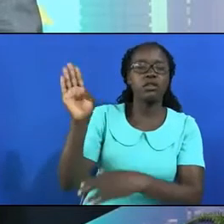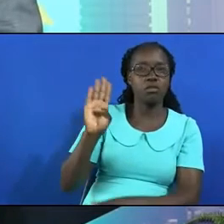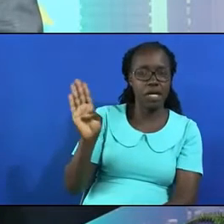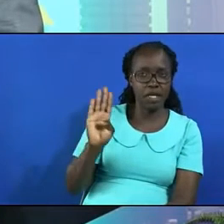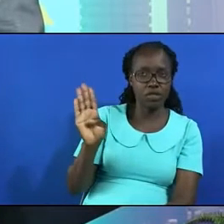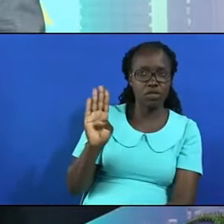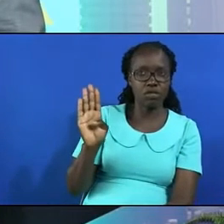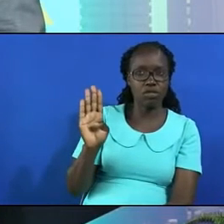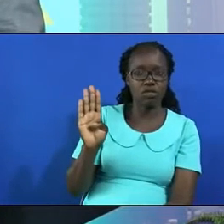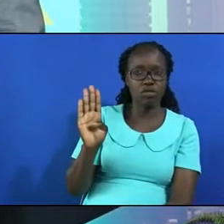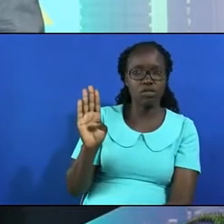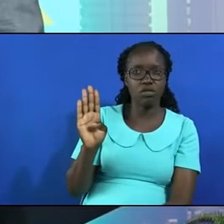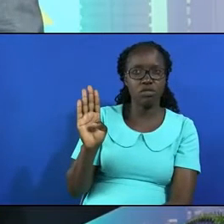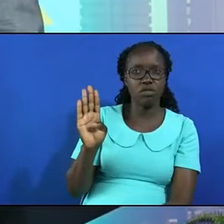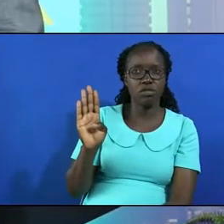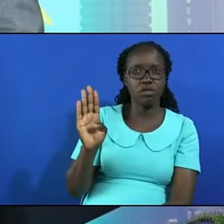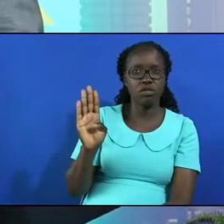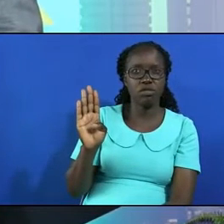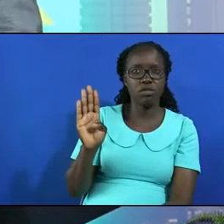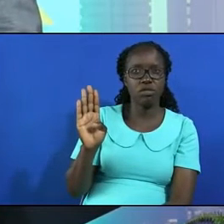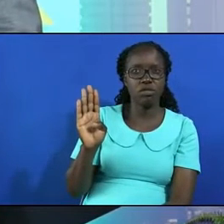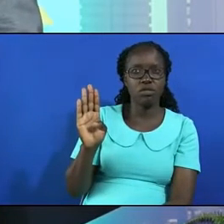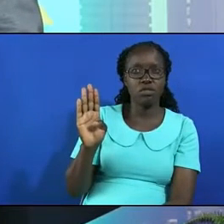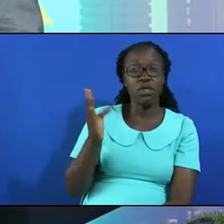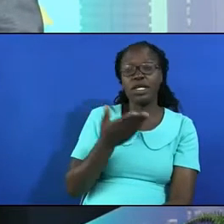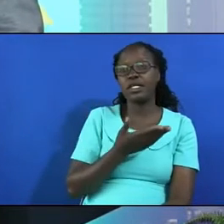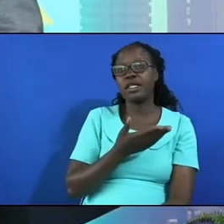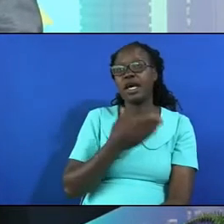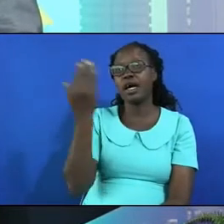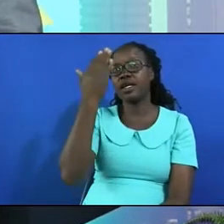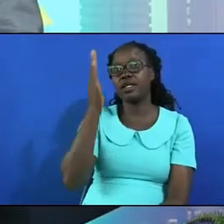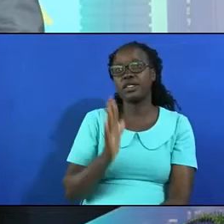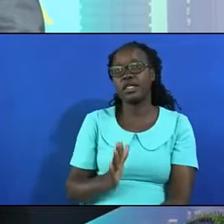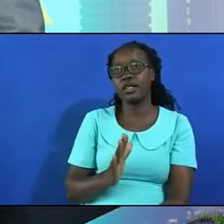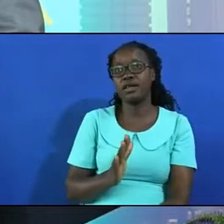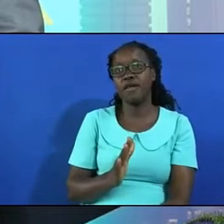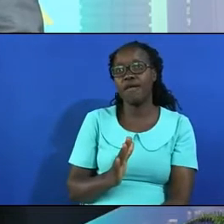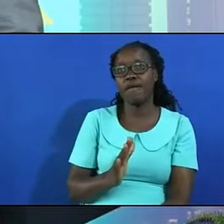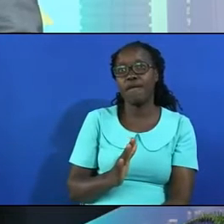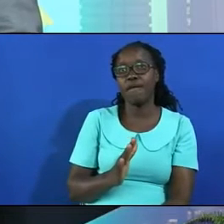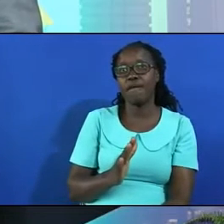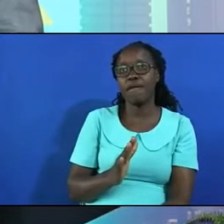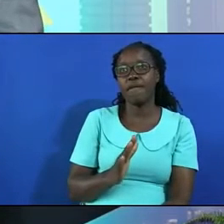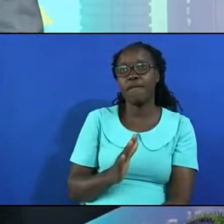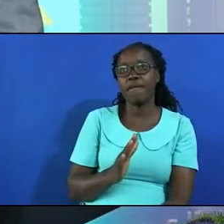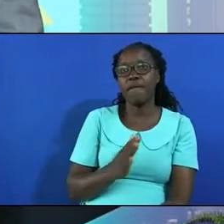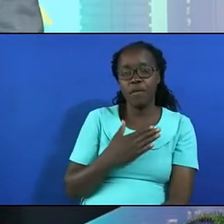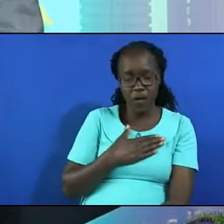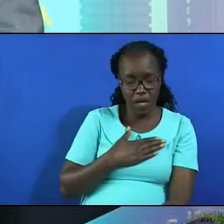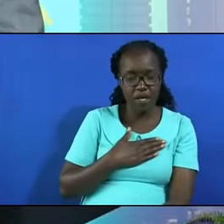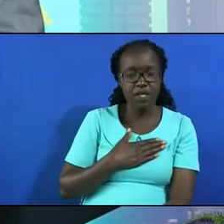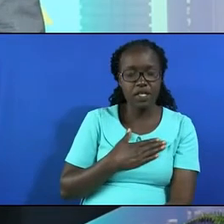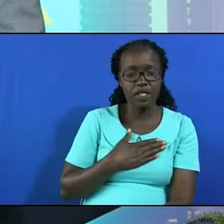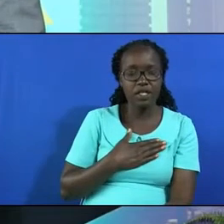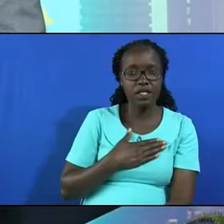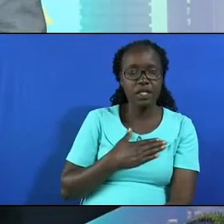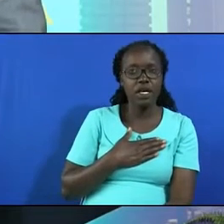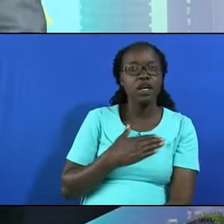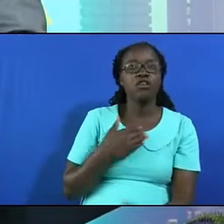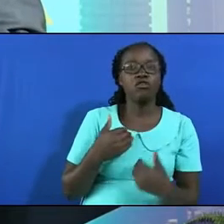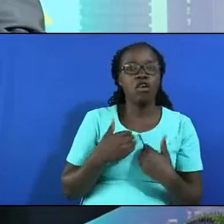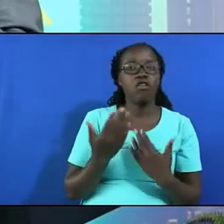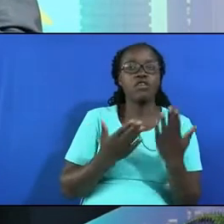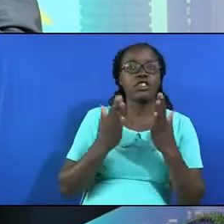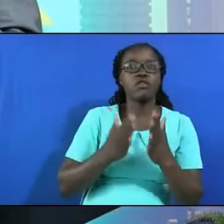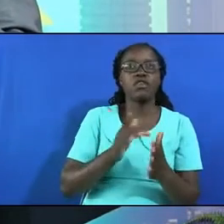Eastern Africa, Baraton, where he is a lecturer. We are indeed honored to have the servant